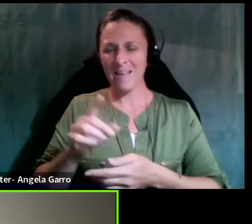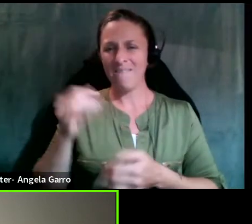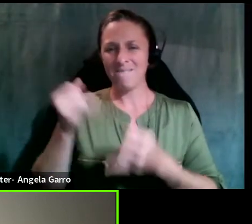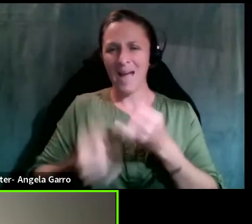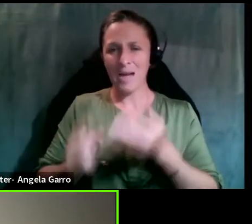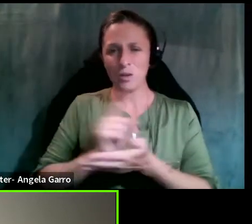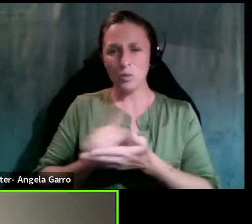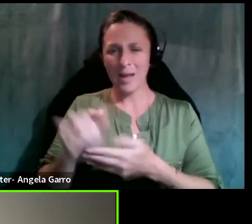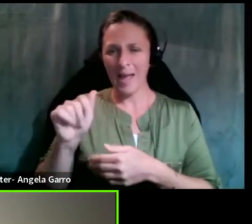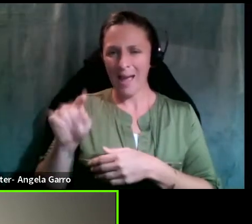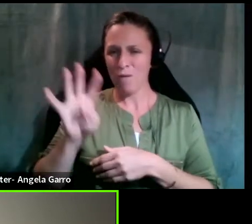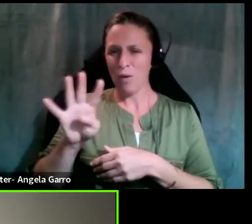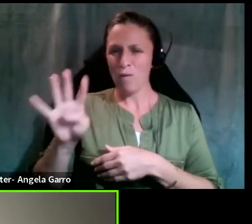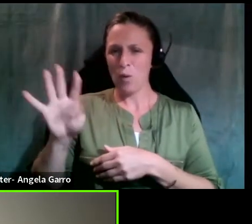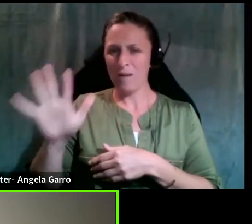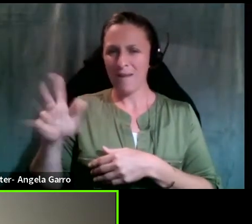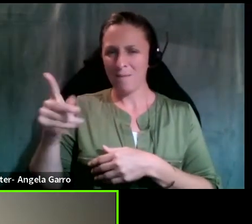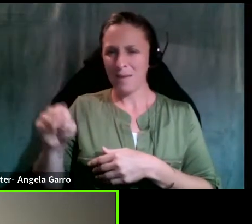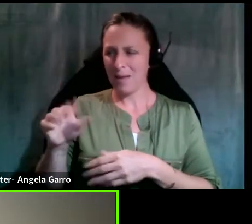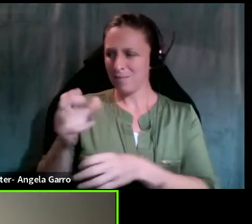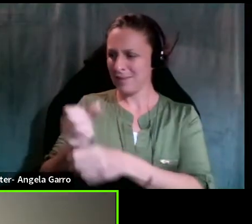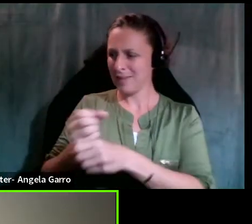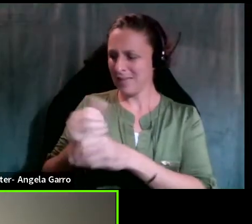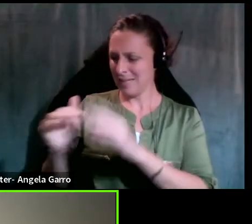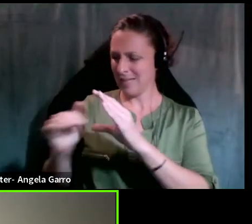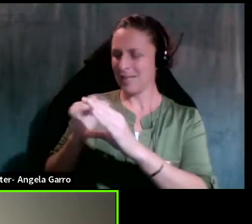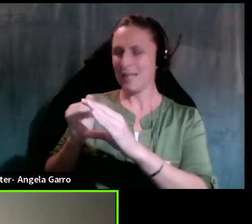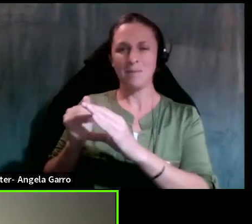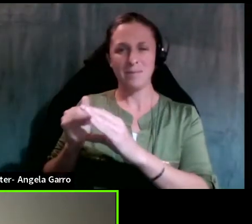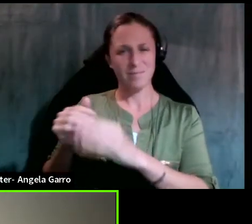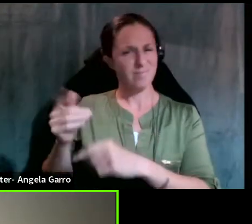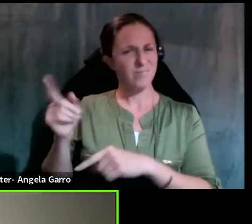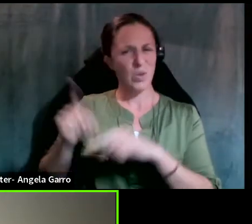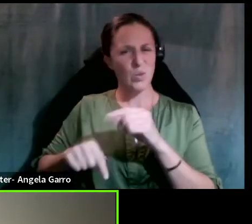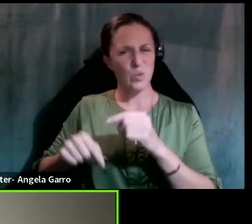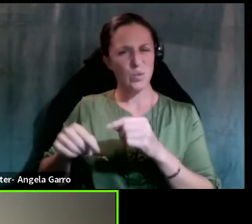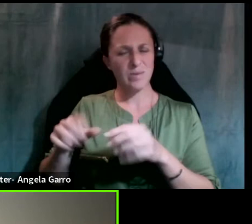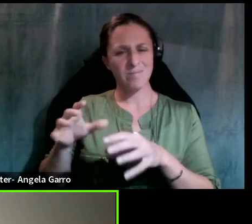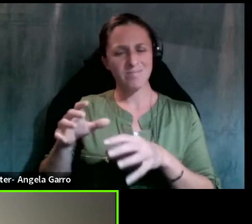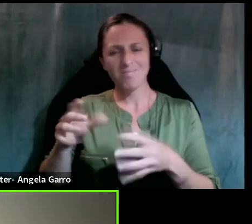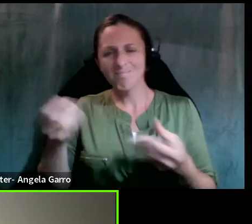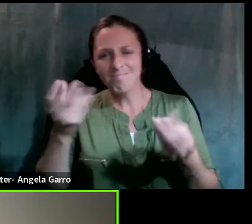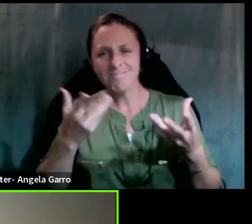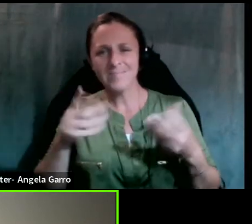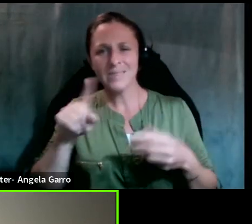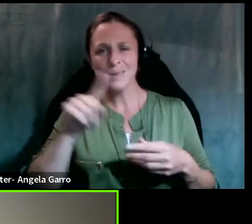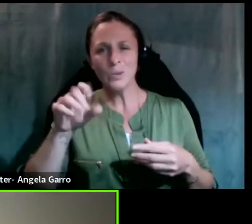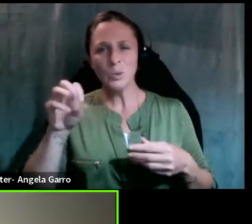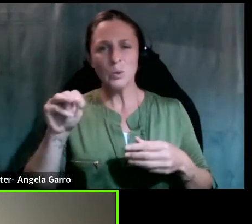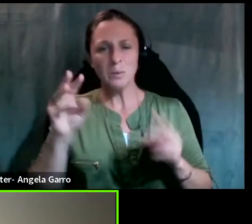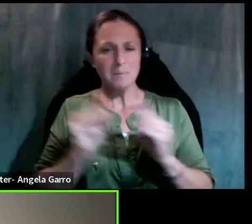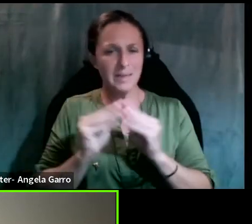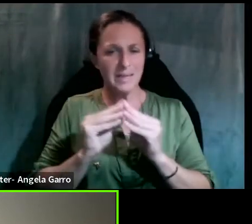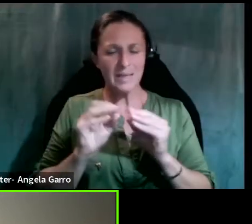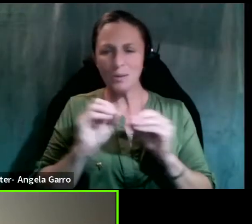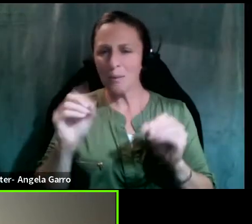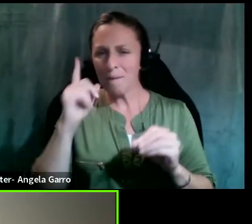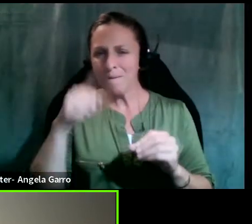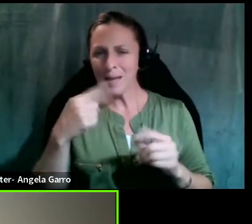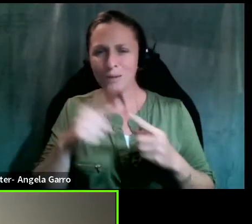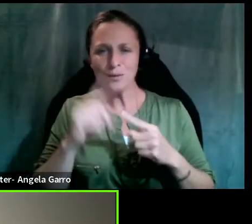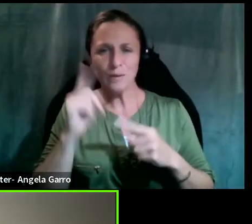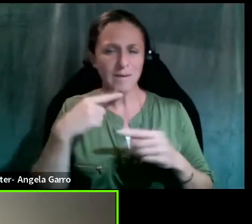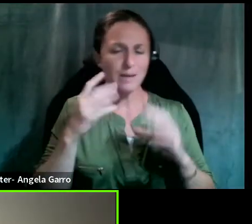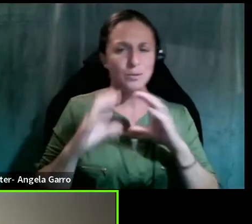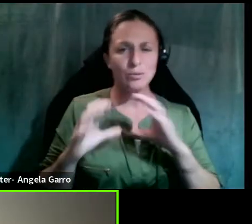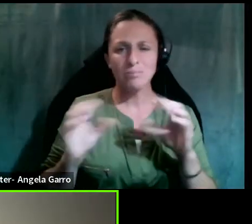4:45 p.m., us receiving an email. We couldn't even get like a Zoom meeting or like any face-to-face